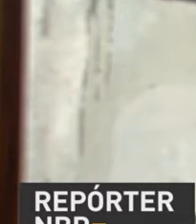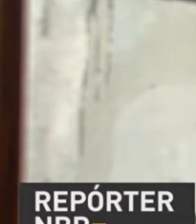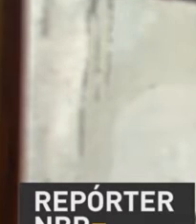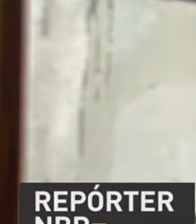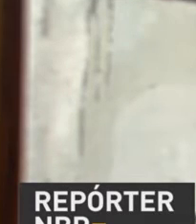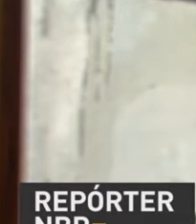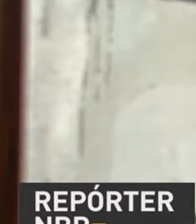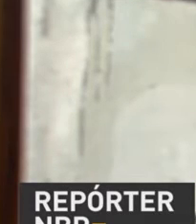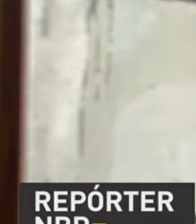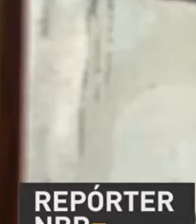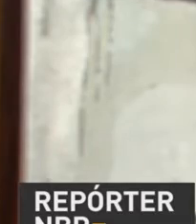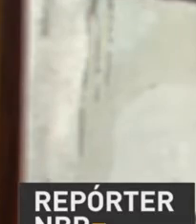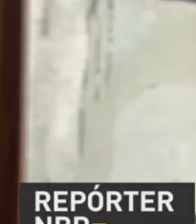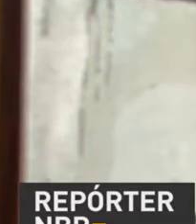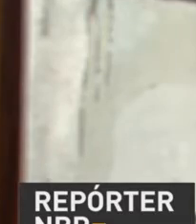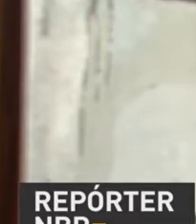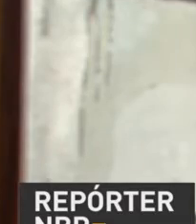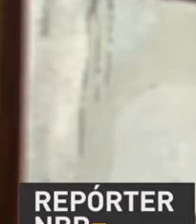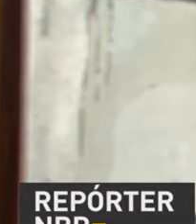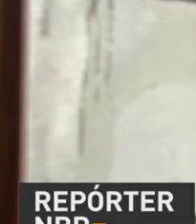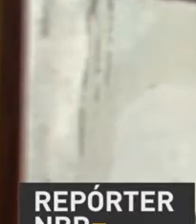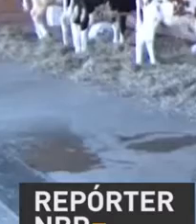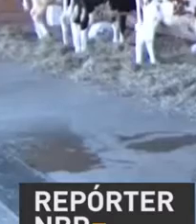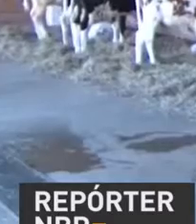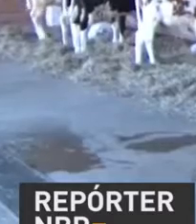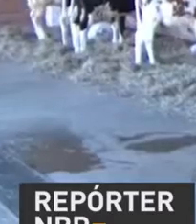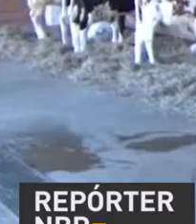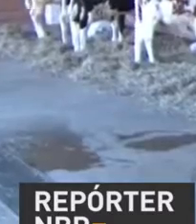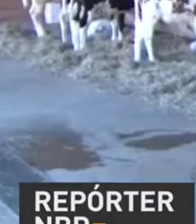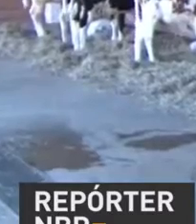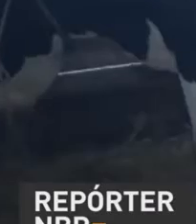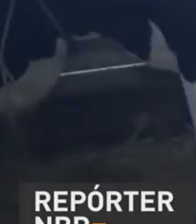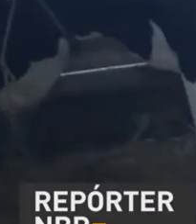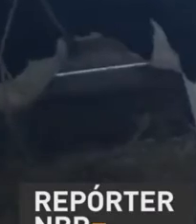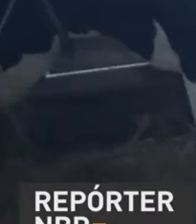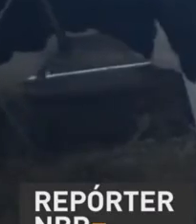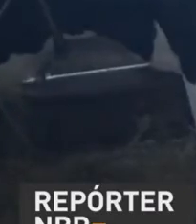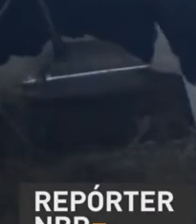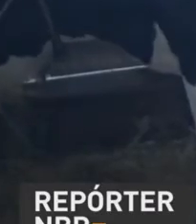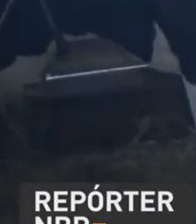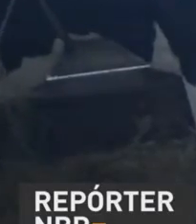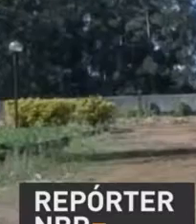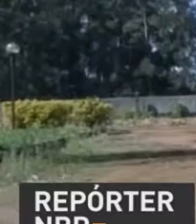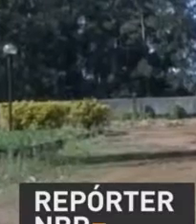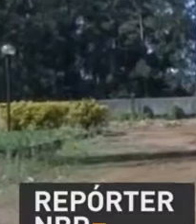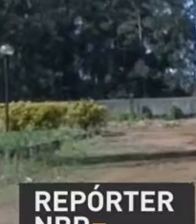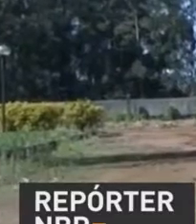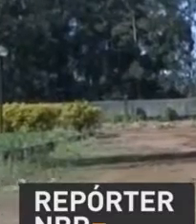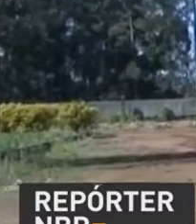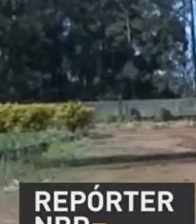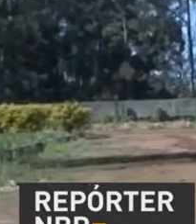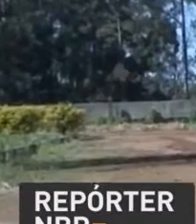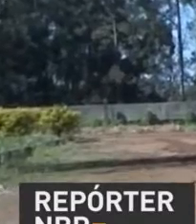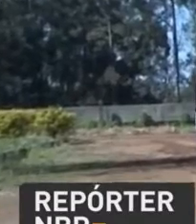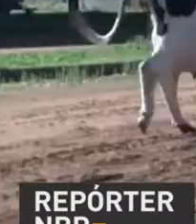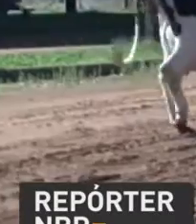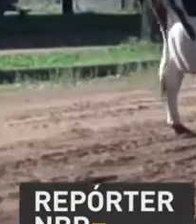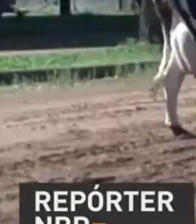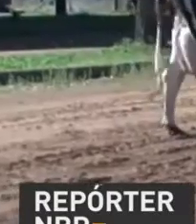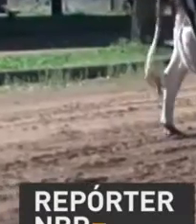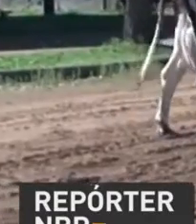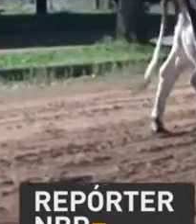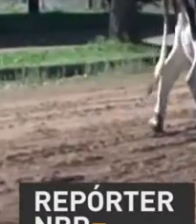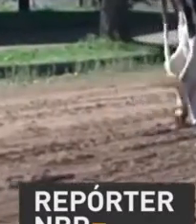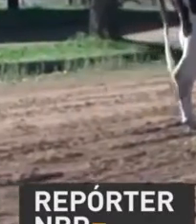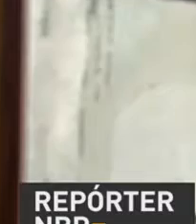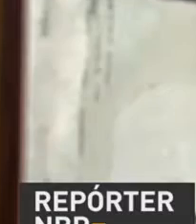Brazil plays a very significant role in the region, in Americas. For example, against Fontainebleau disease, but